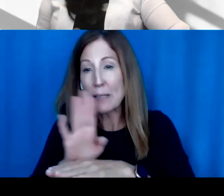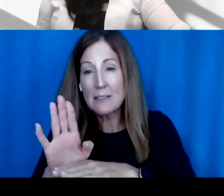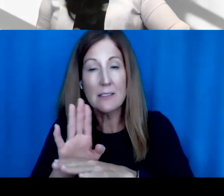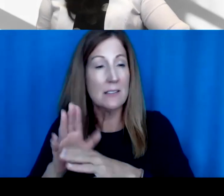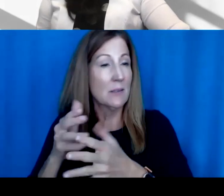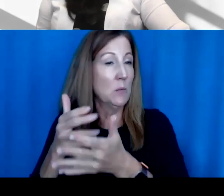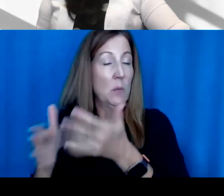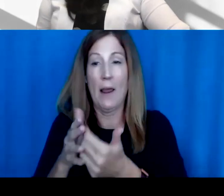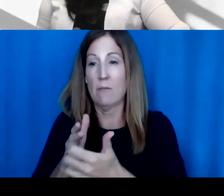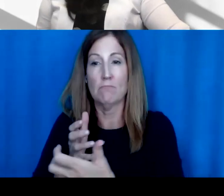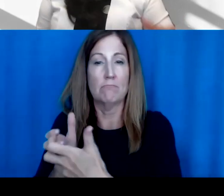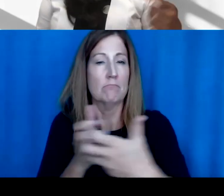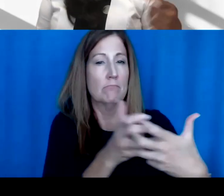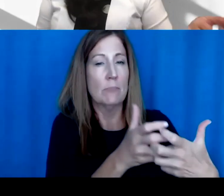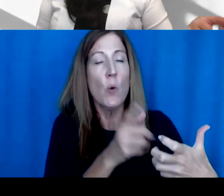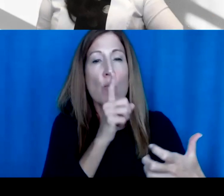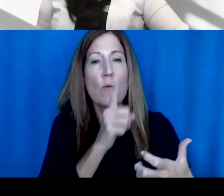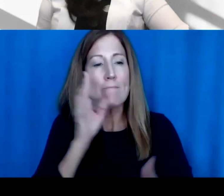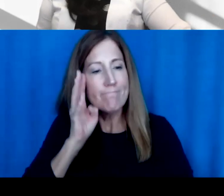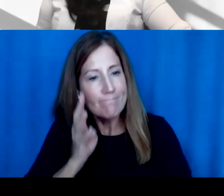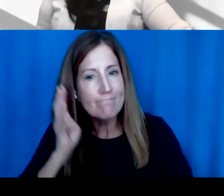in really coming up with